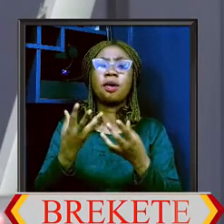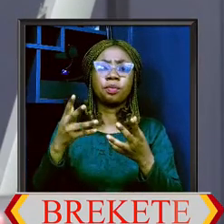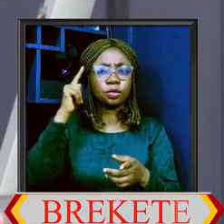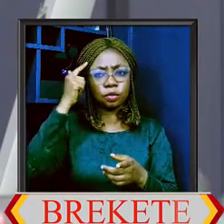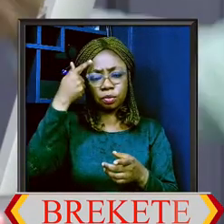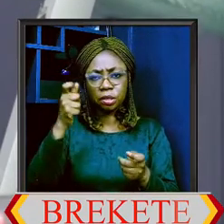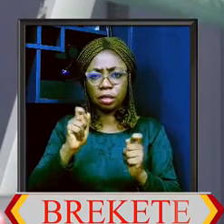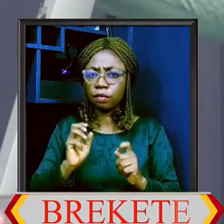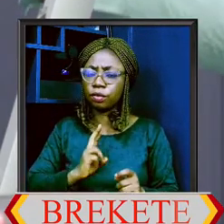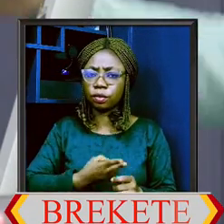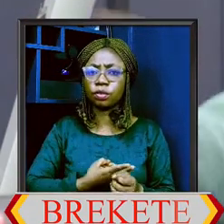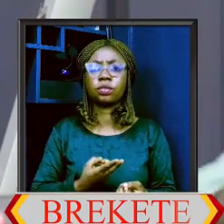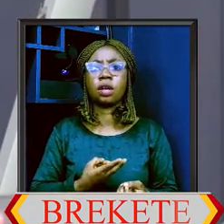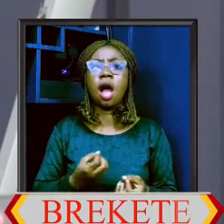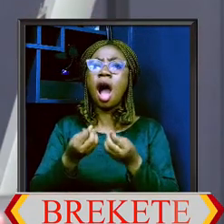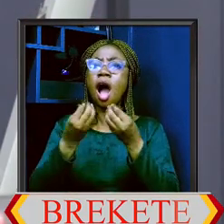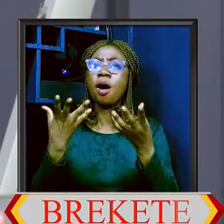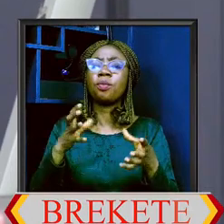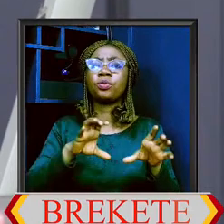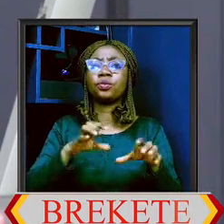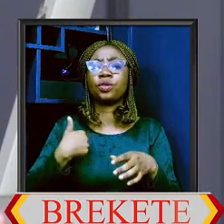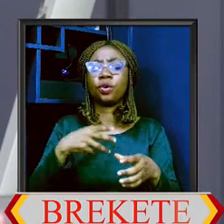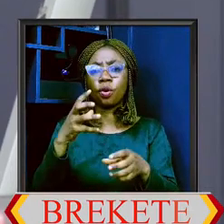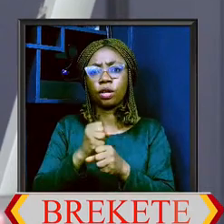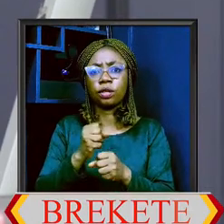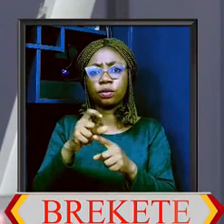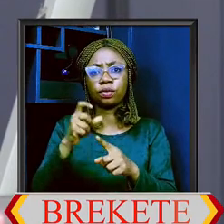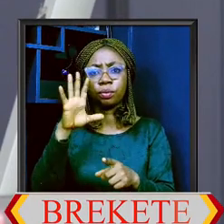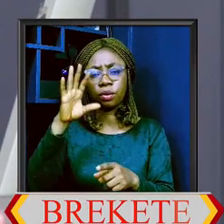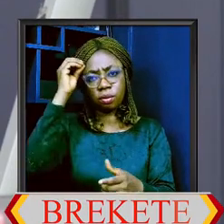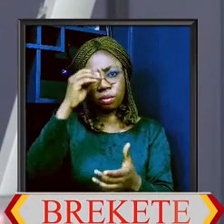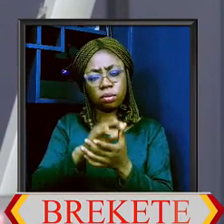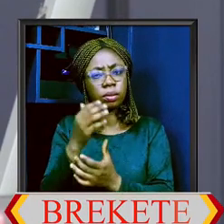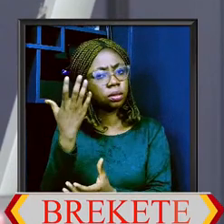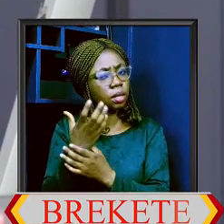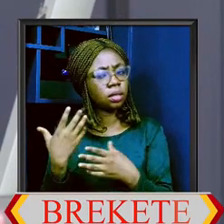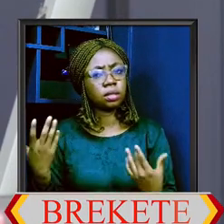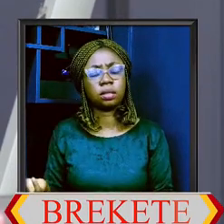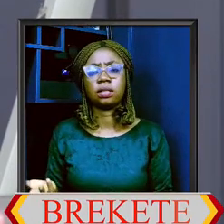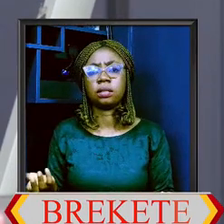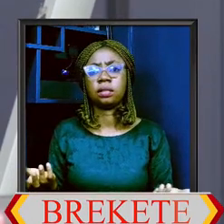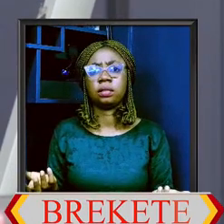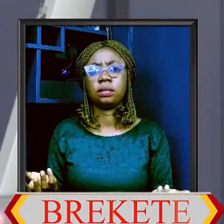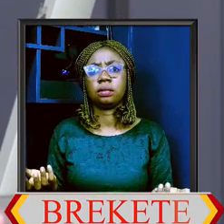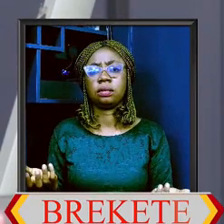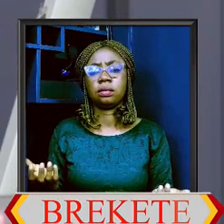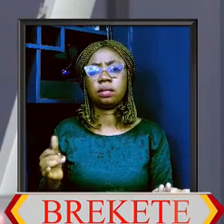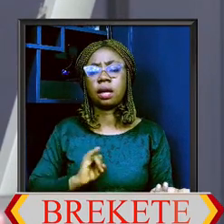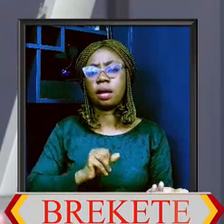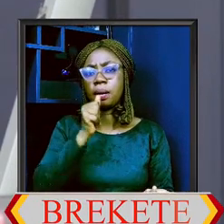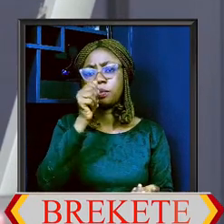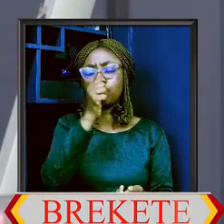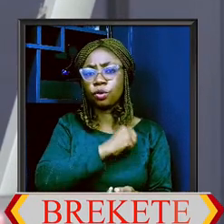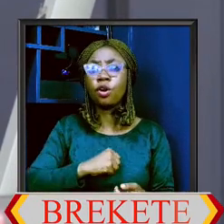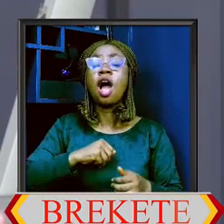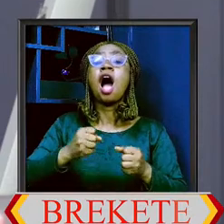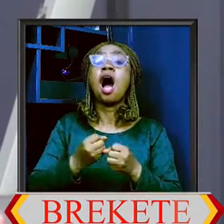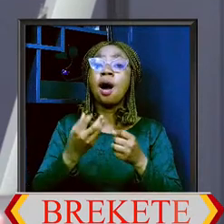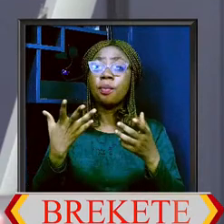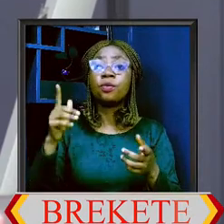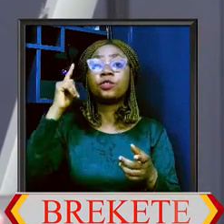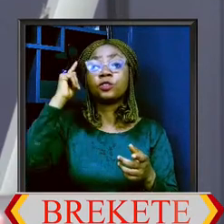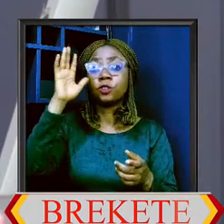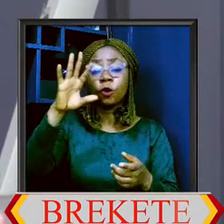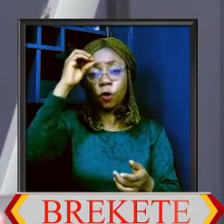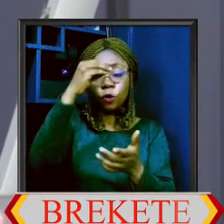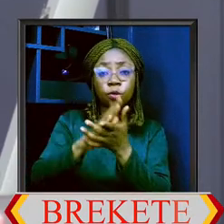us how much we we collect for your husband hand sir I am so how much your husband talk say